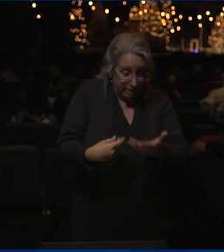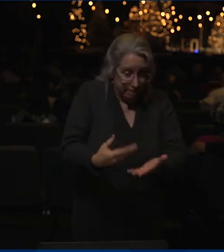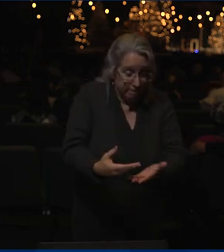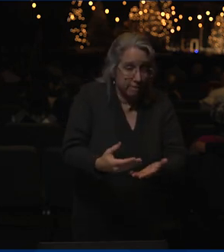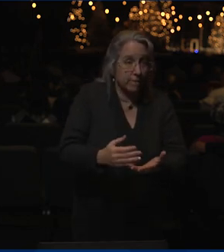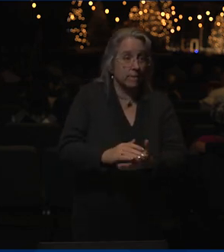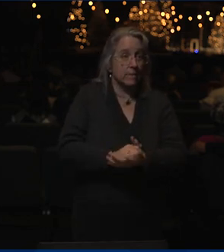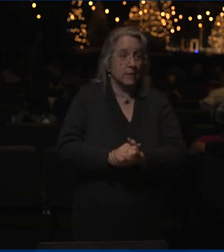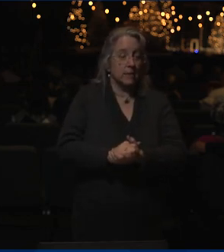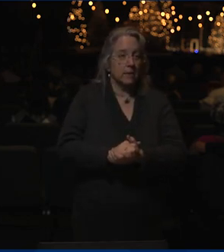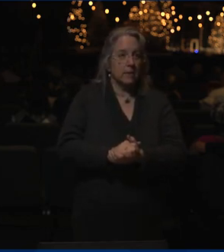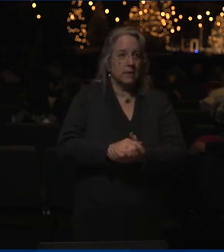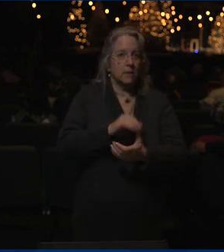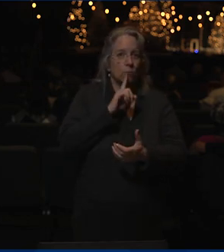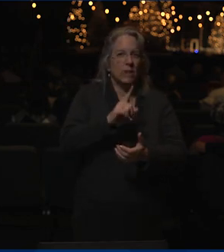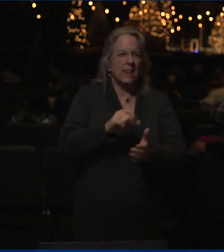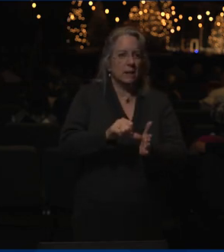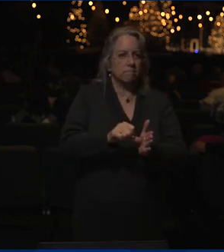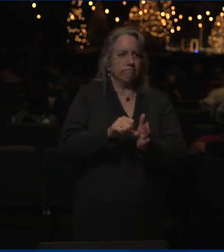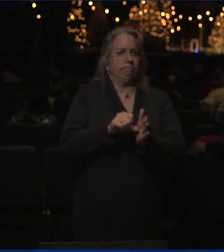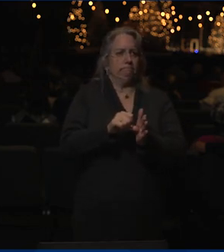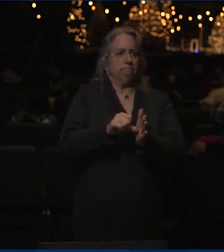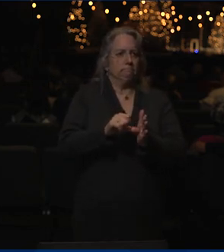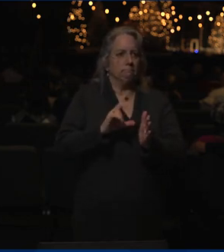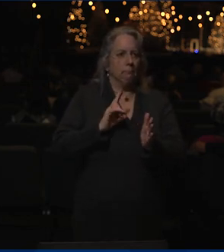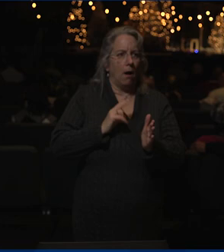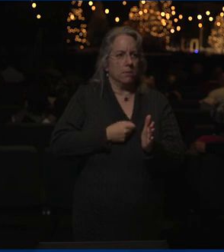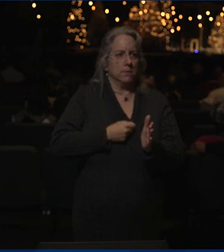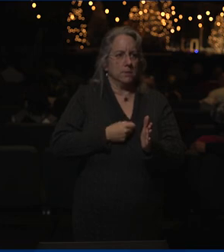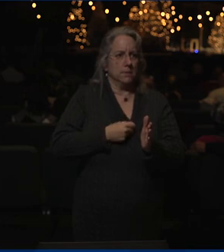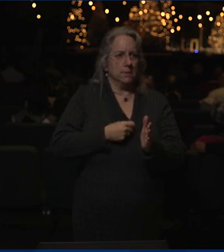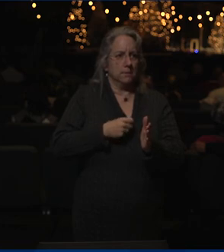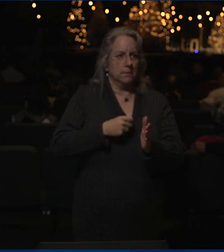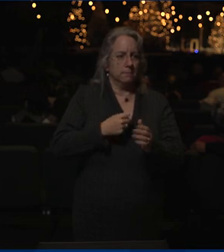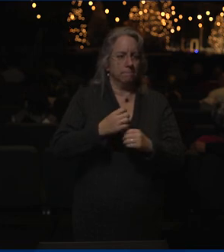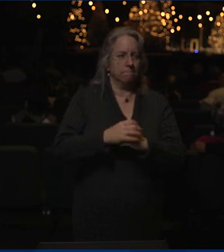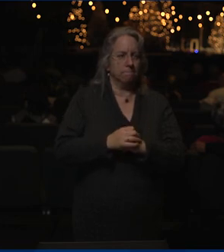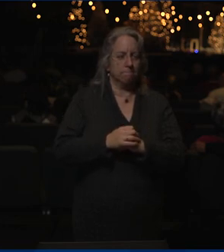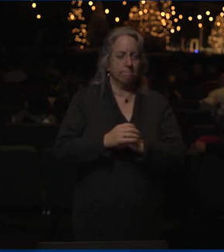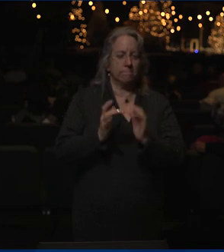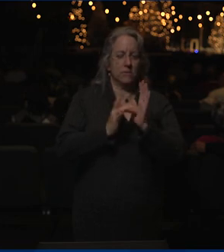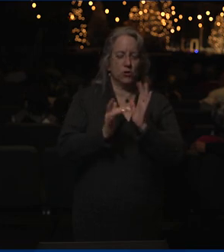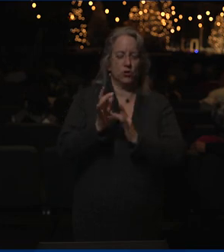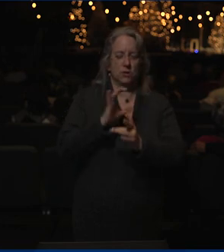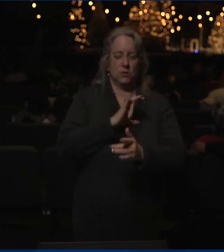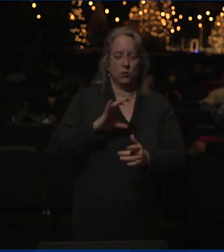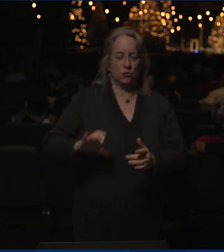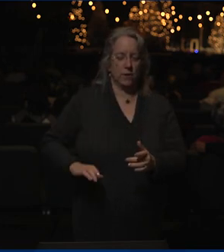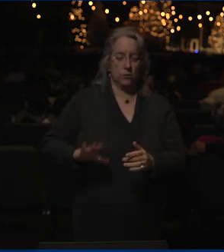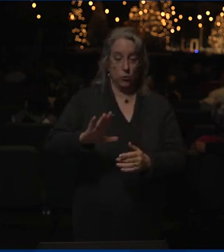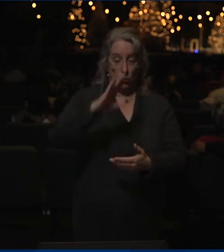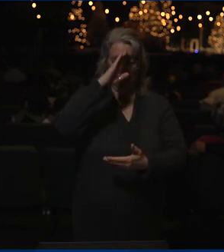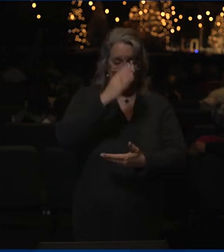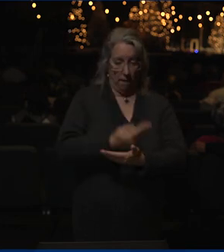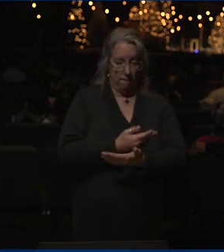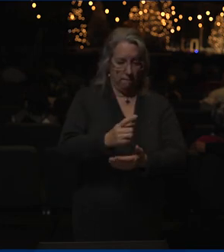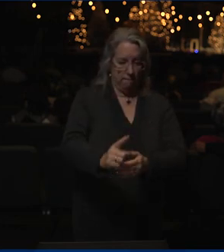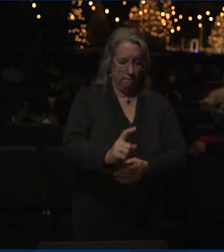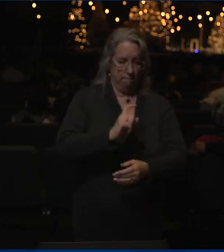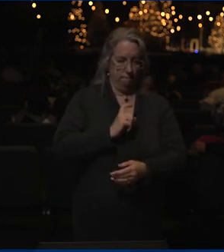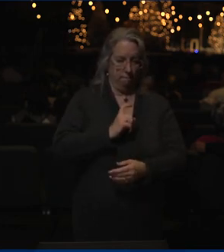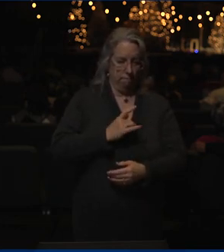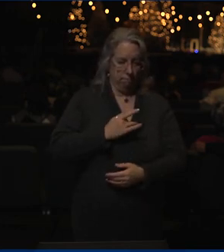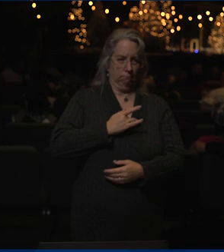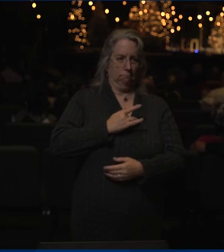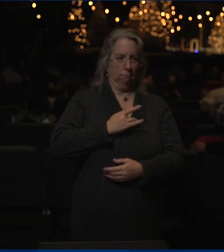and make an impression on us, Jesus Christ, your son. Among us, each of us individually, and us as